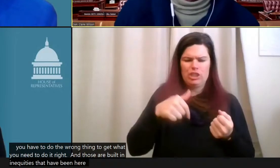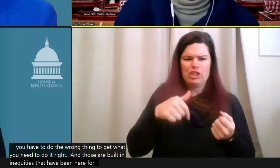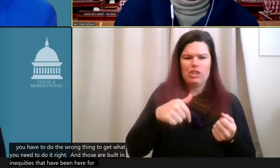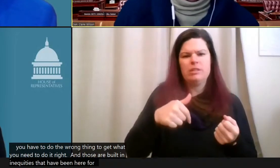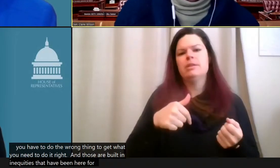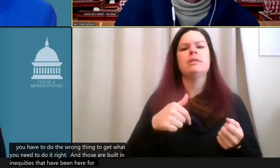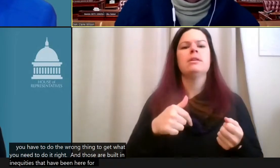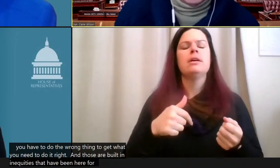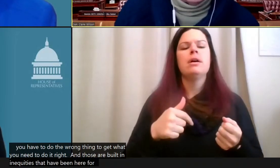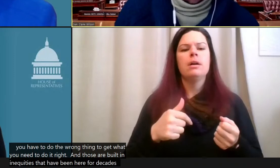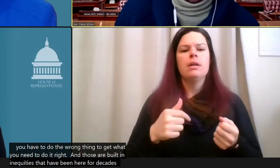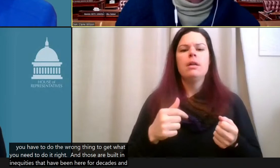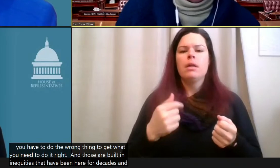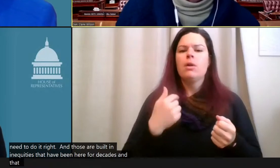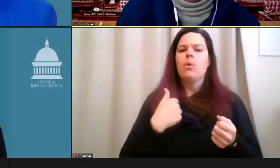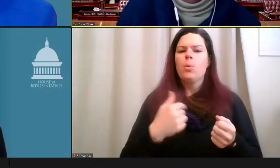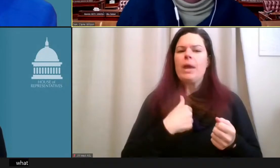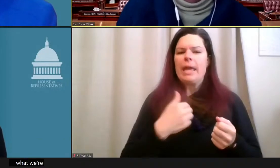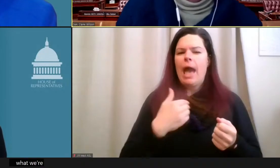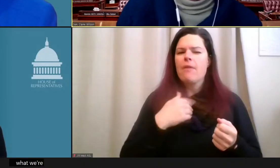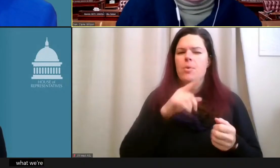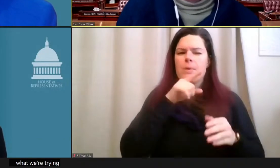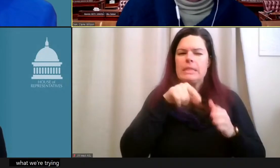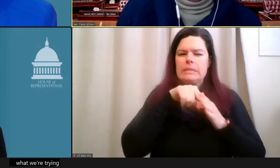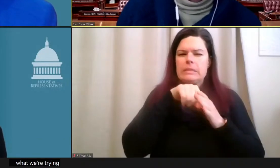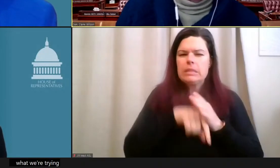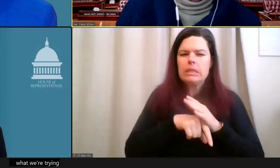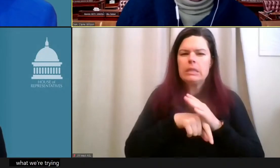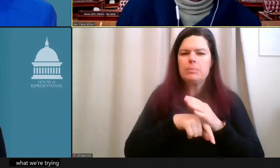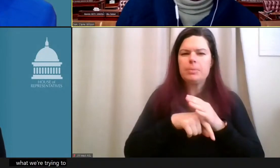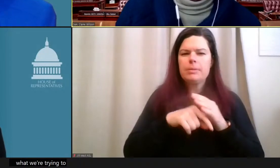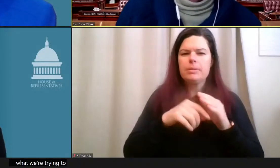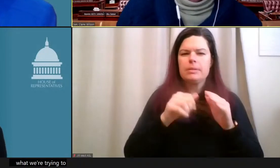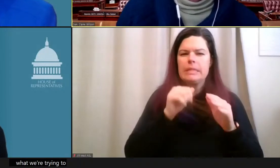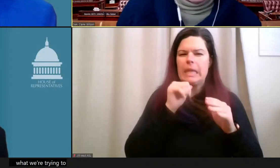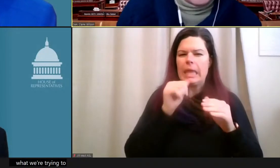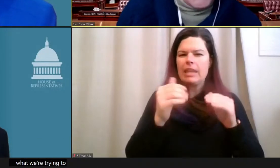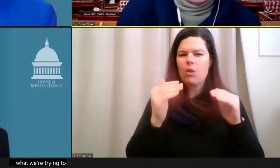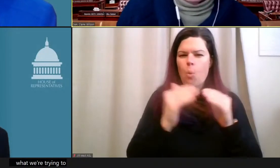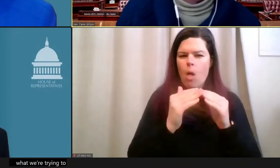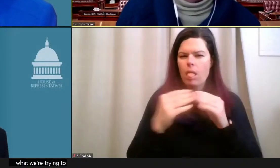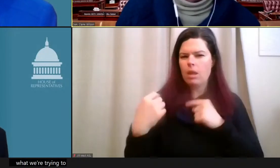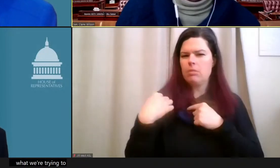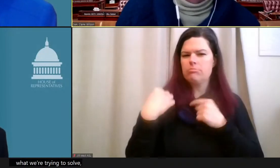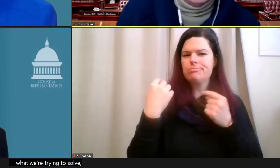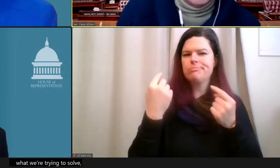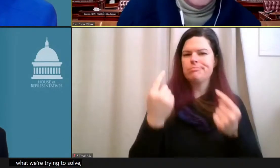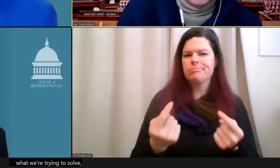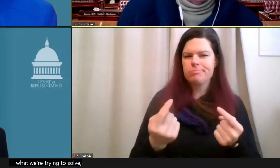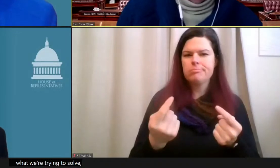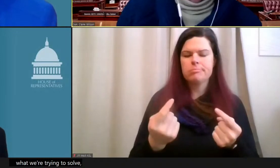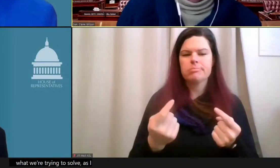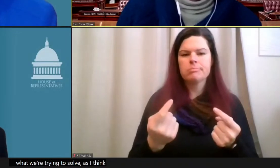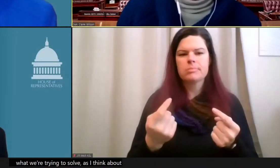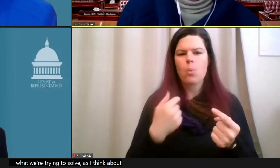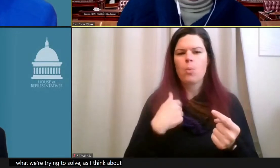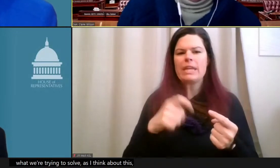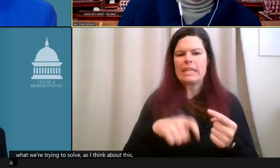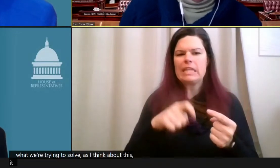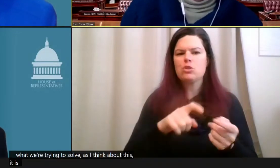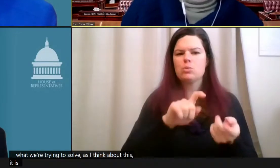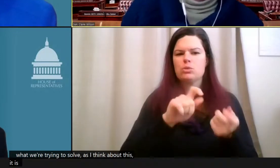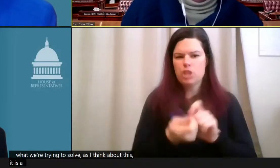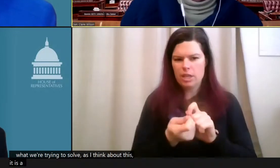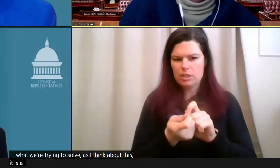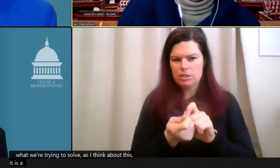And that's what we're trying to solve. As I think about this, it is a public health issue. And as we